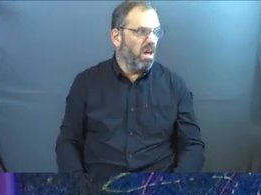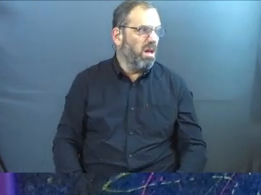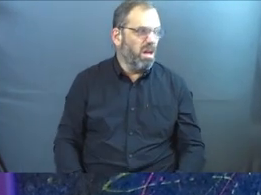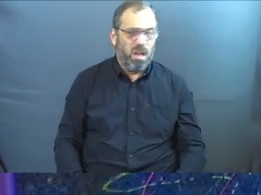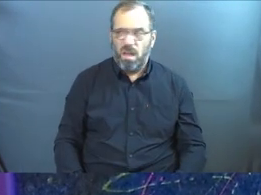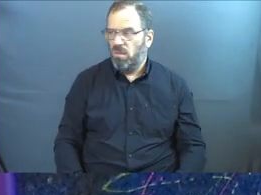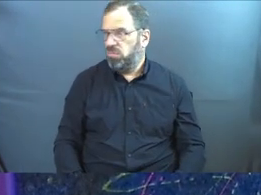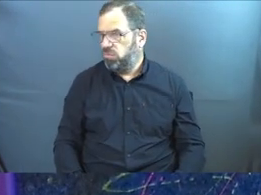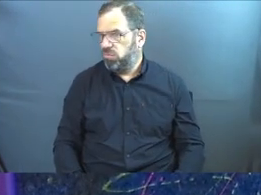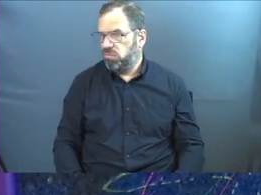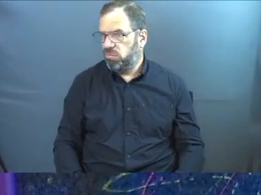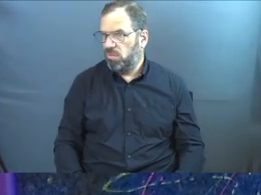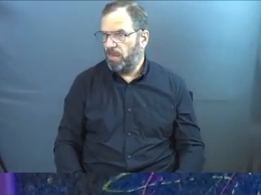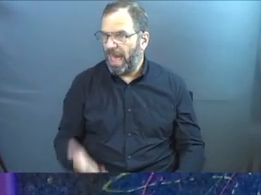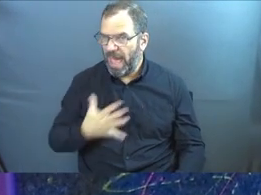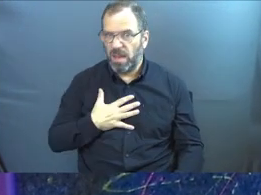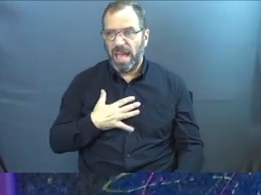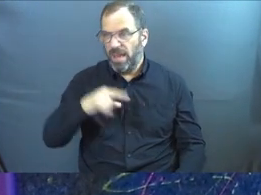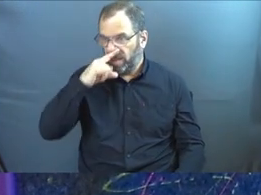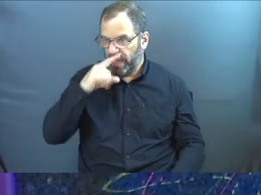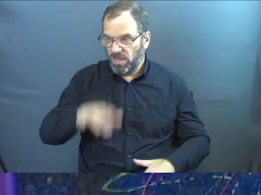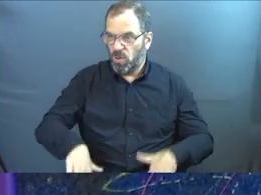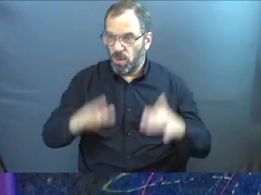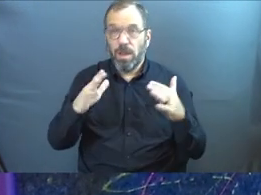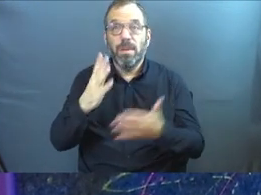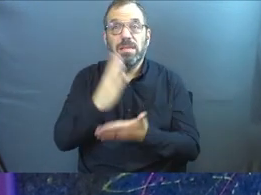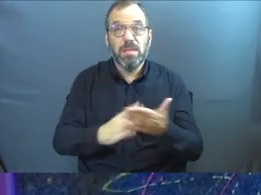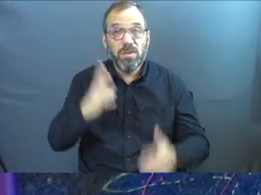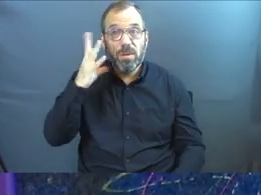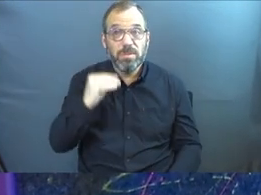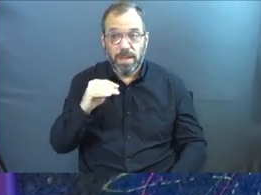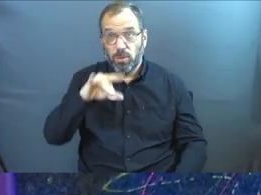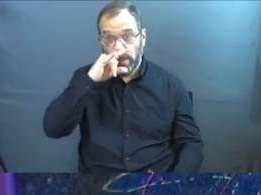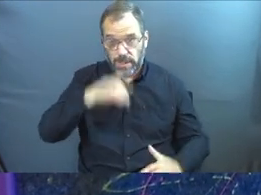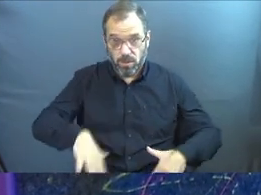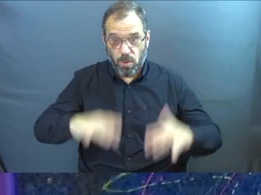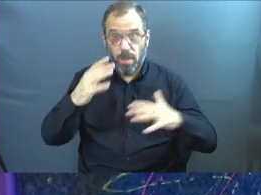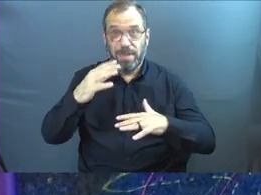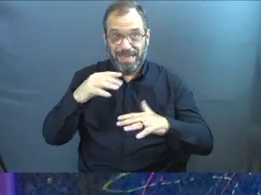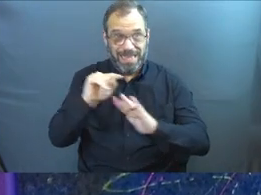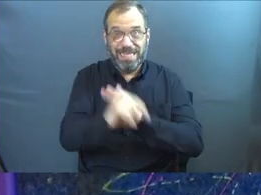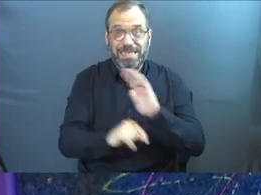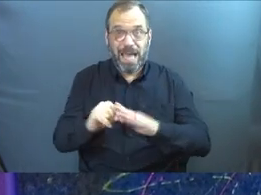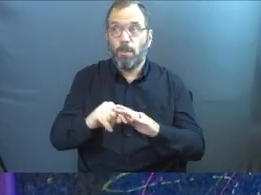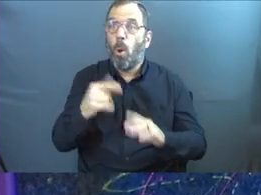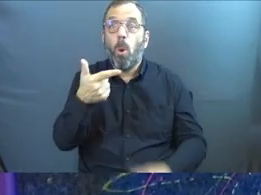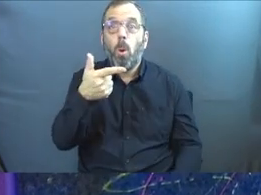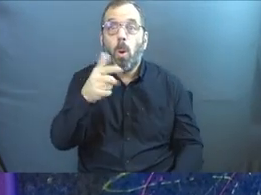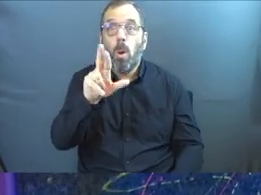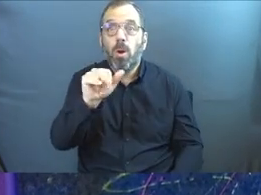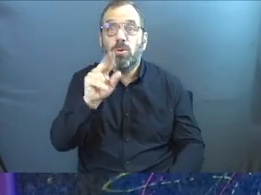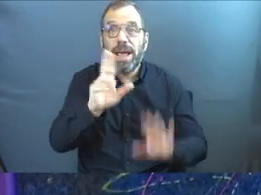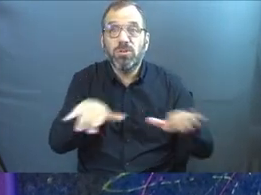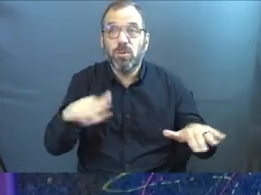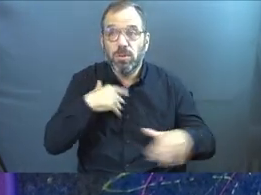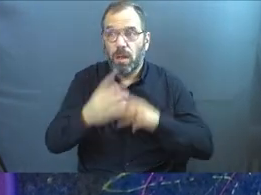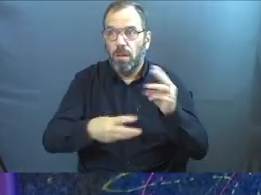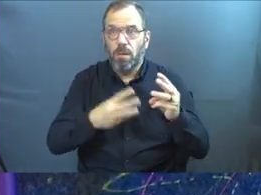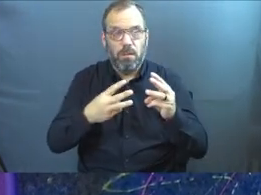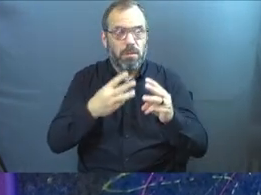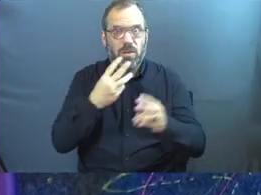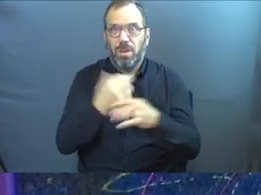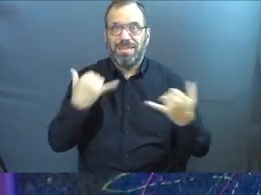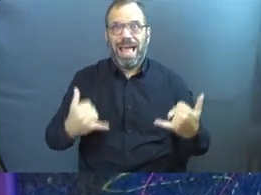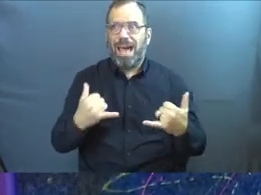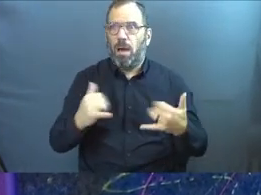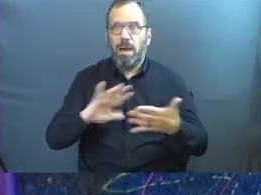sad to bring up kids in this world? Some of you have had that experience. I'm sad to bring up grandkids in this world, the state of things,